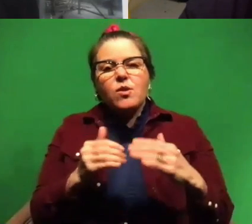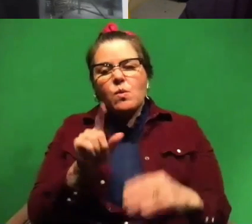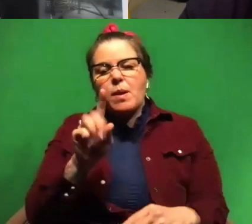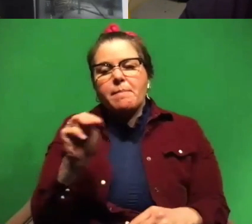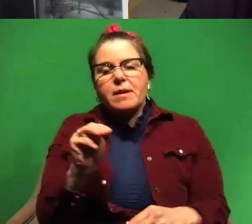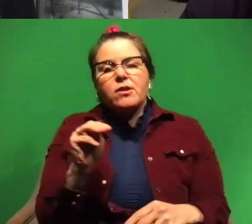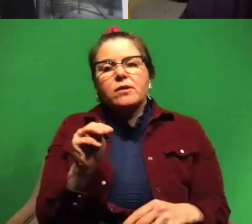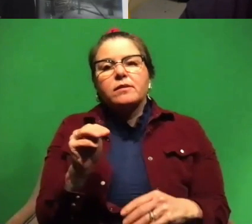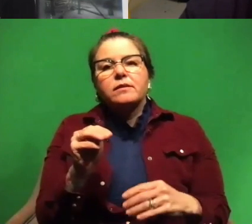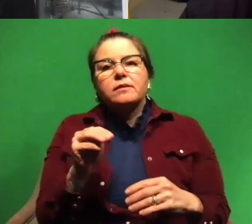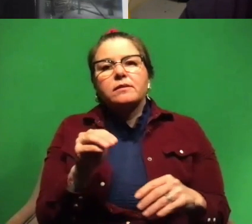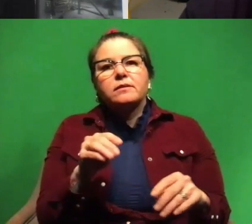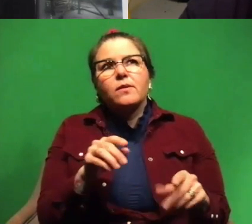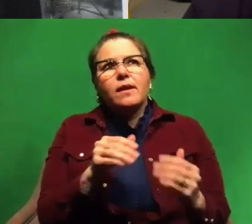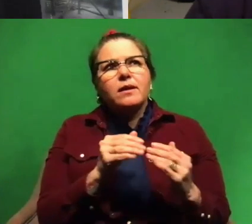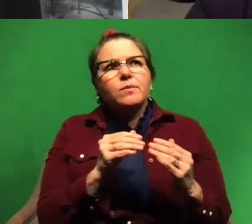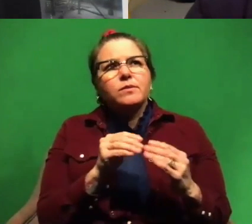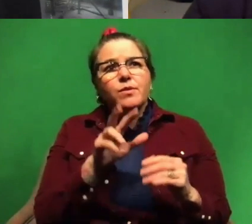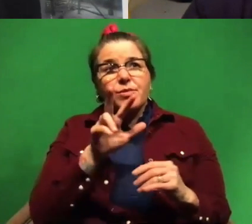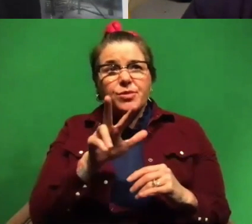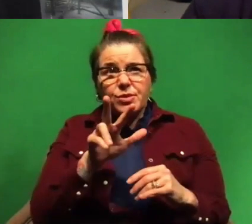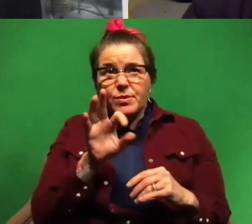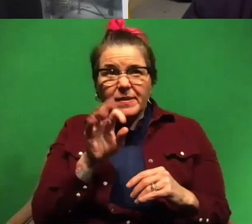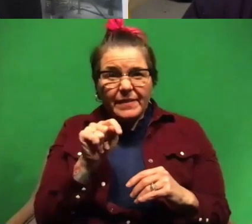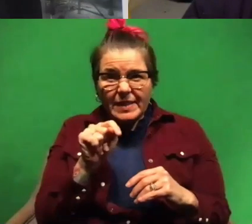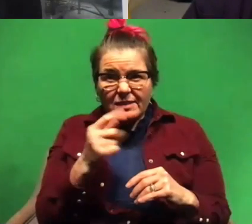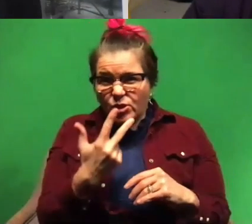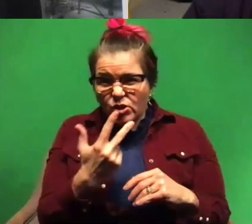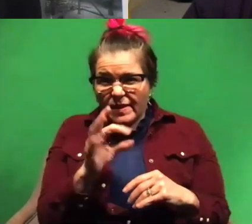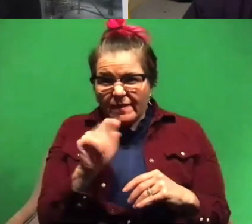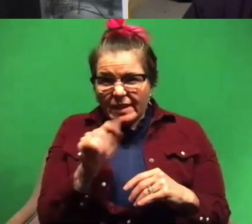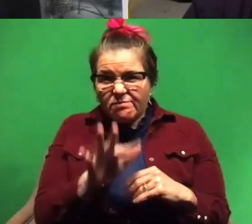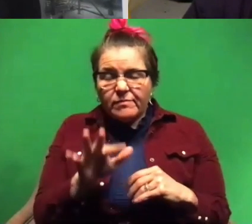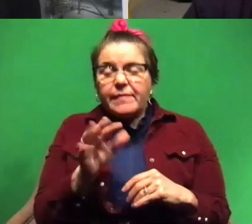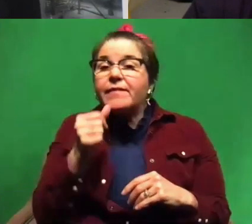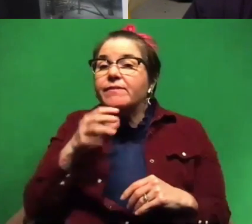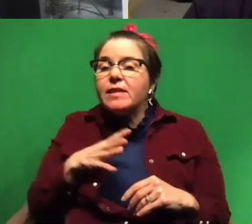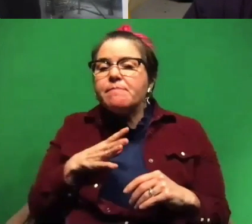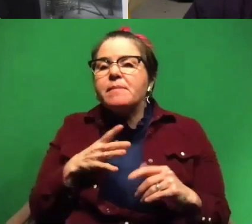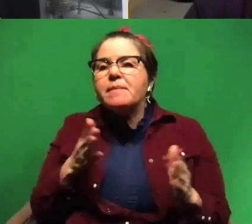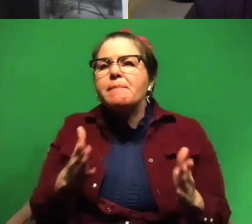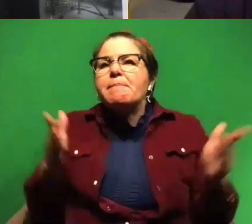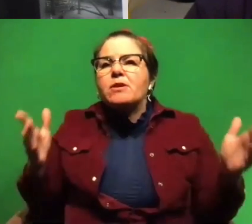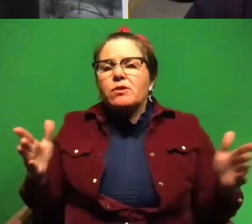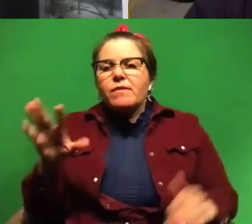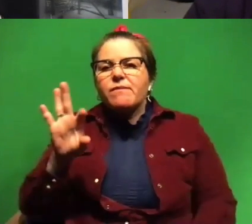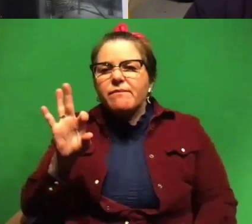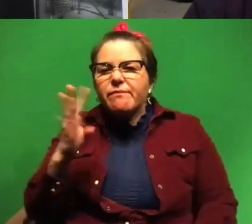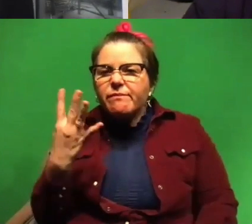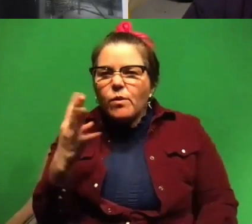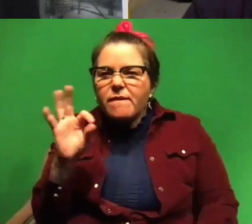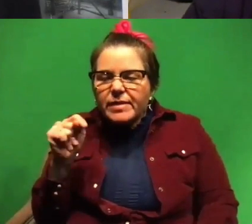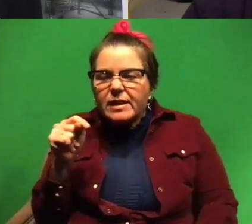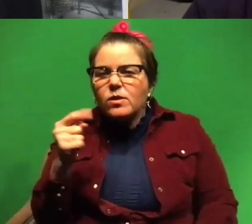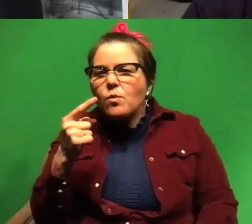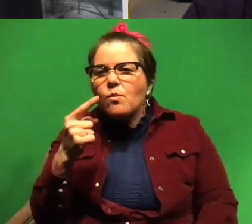around, so like three feet or so. And the females can get a bit bigger, 4 feet or like meter and a half